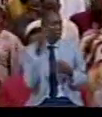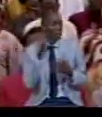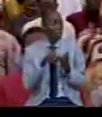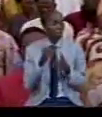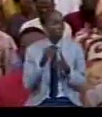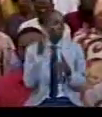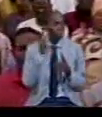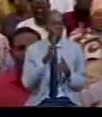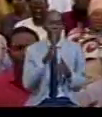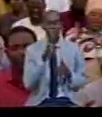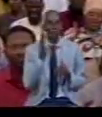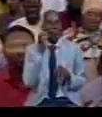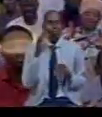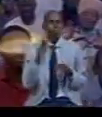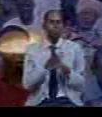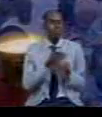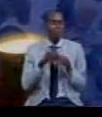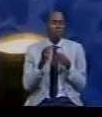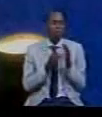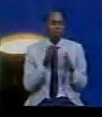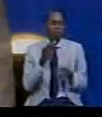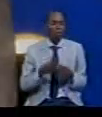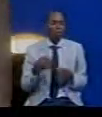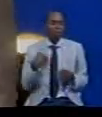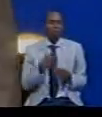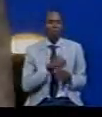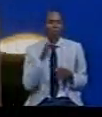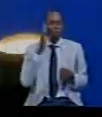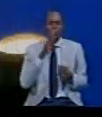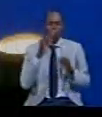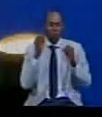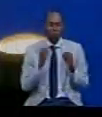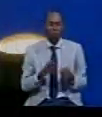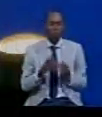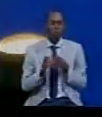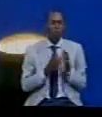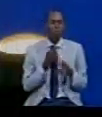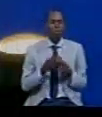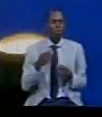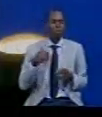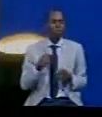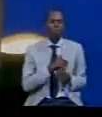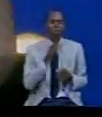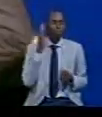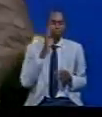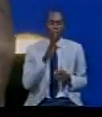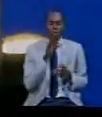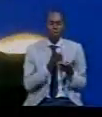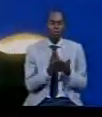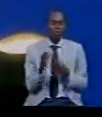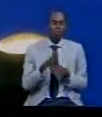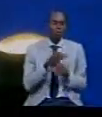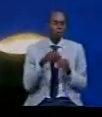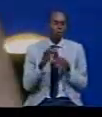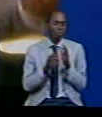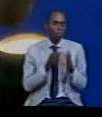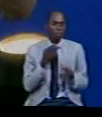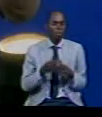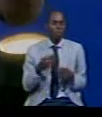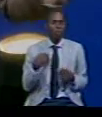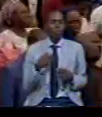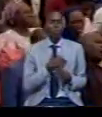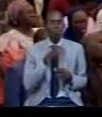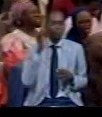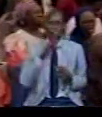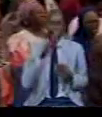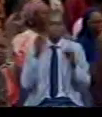be strong. We will be faithful. We will be holy. We will be sincere. We will be strong. In the name